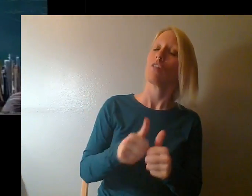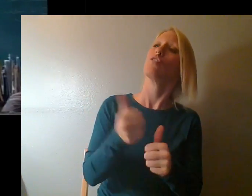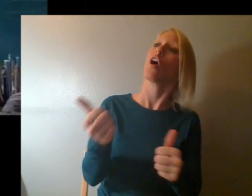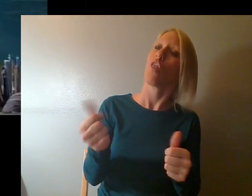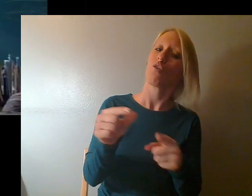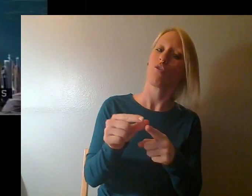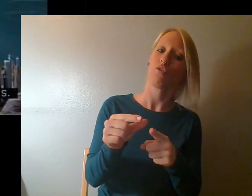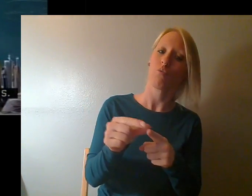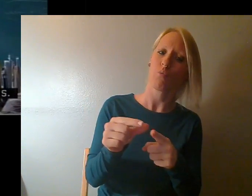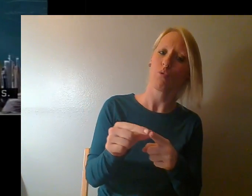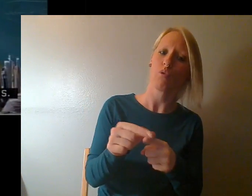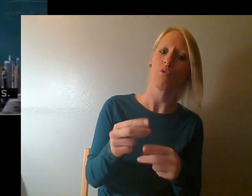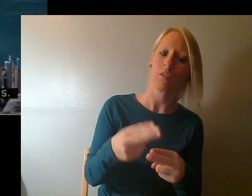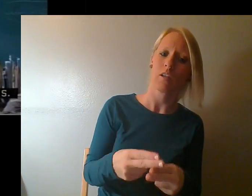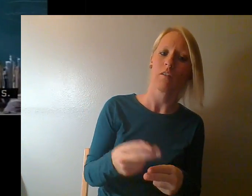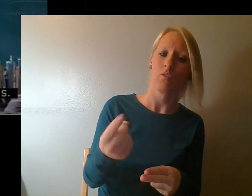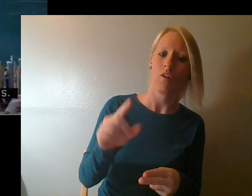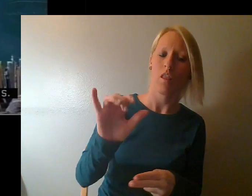Something that begins with S.